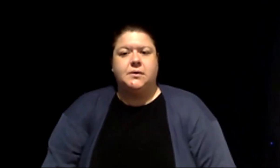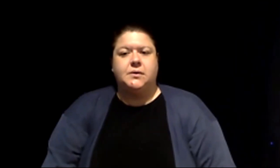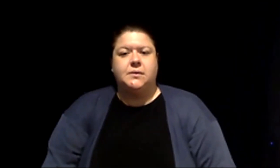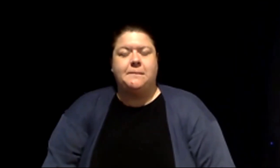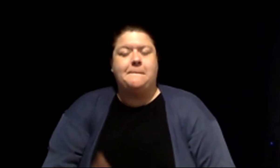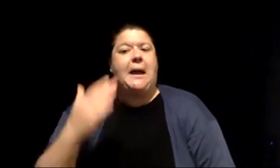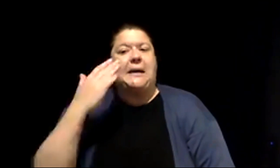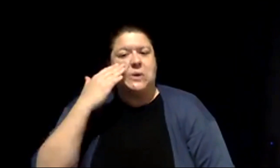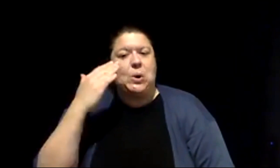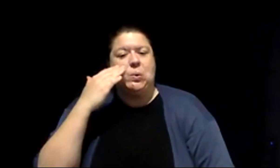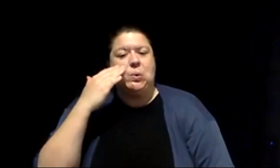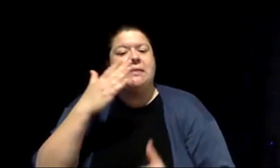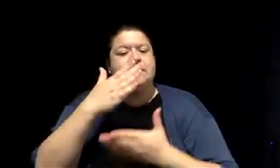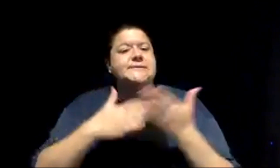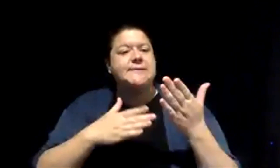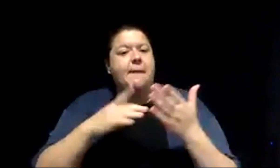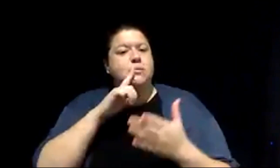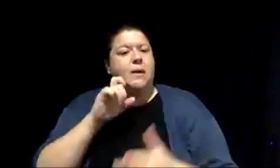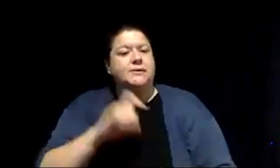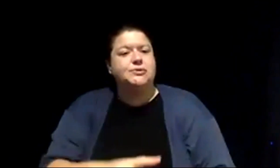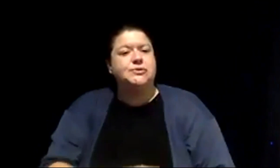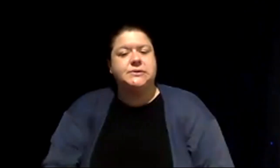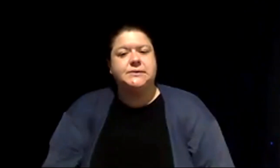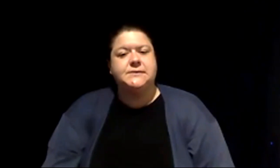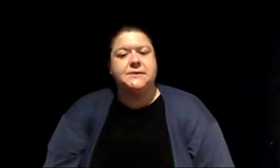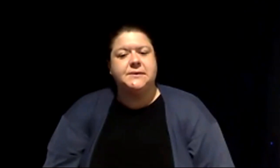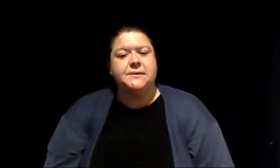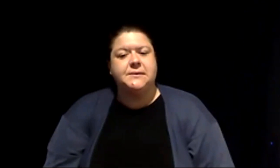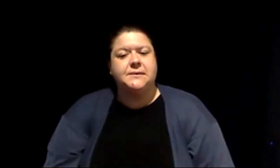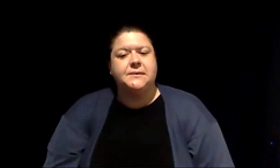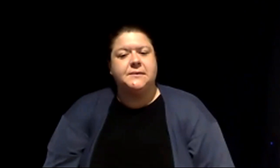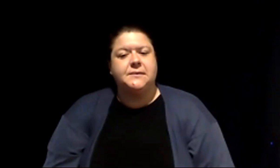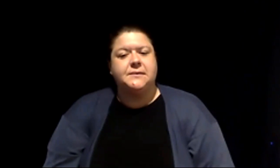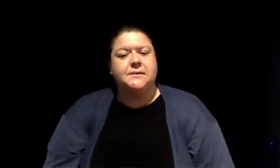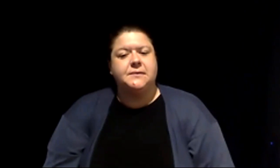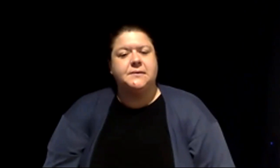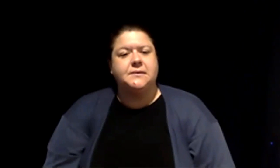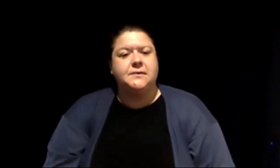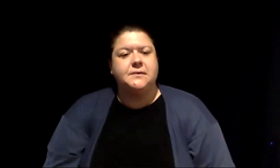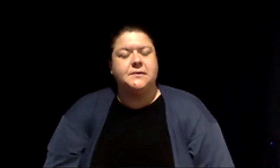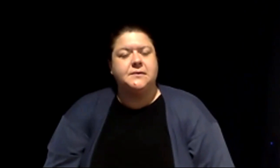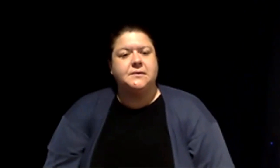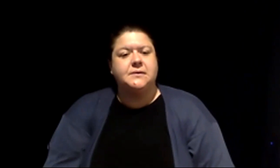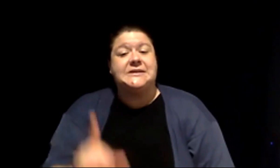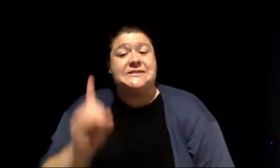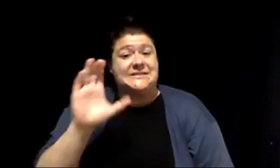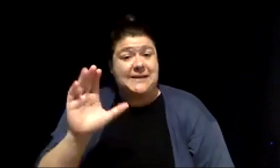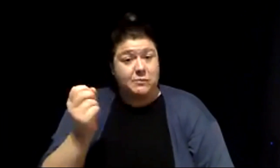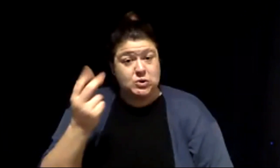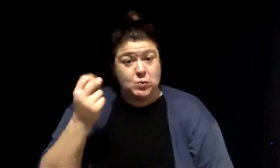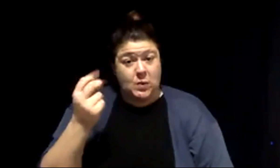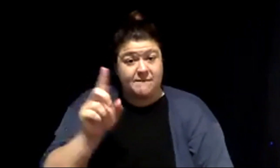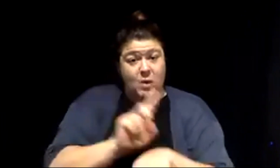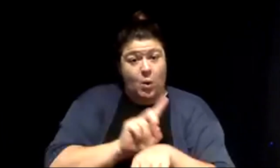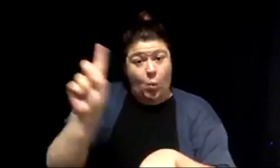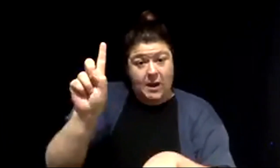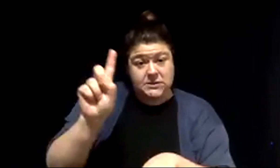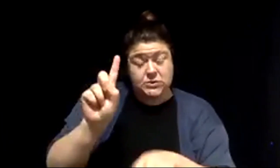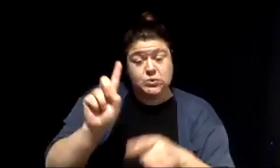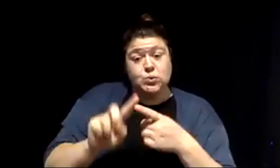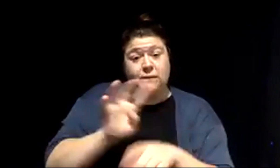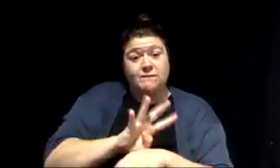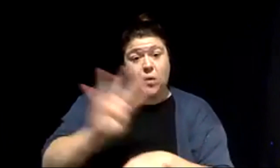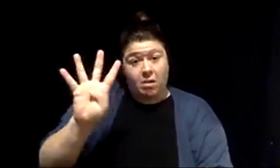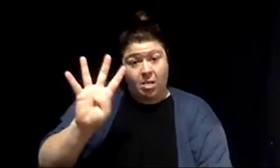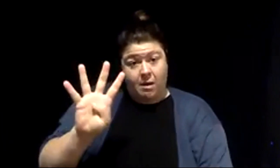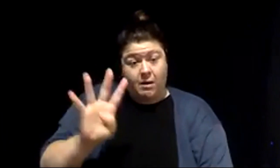know that there are some questions, so go ahead. Yeah, it is December the 12th from 1 to 4. Okay.